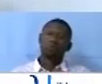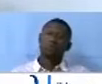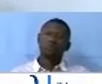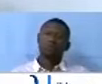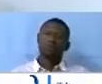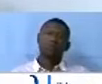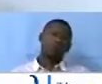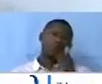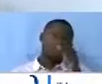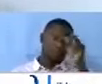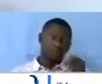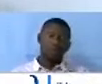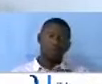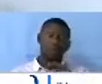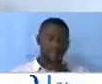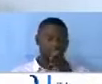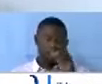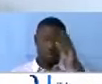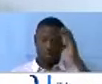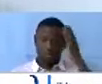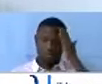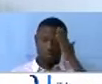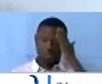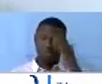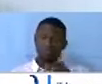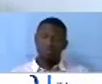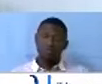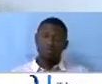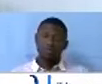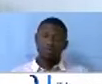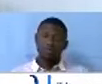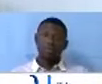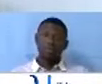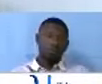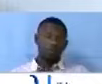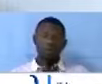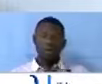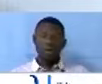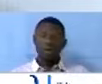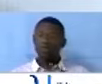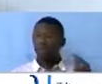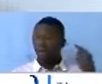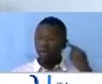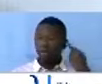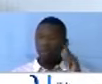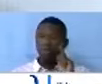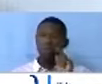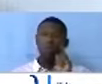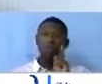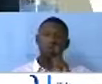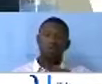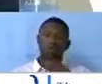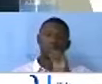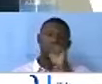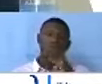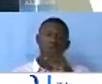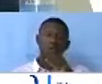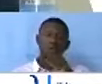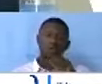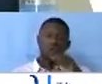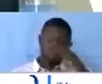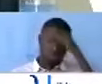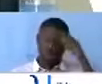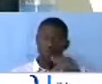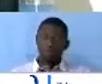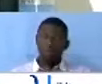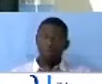may know. Ñeneen nit ñi mën nañ ko xam. Well, we have had one of your colleagues, in fact all of them, who said torture was